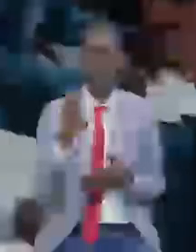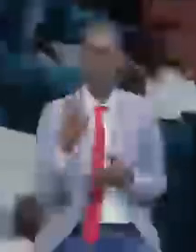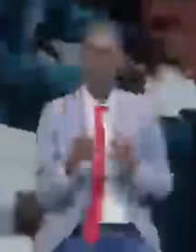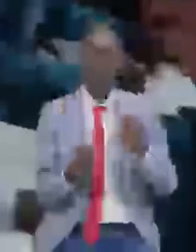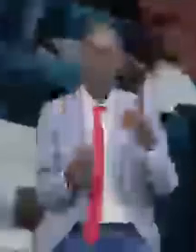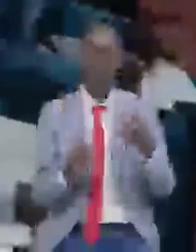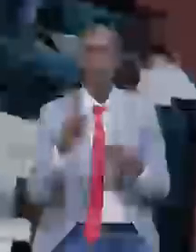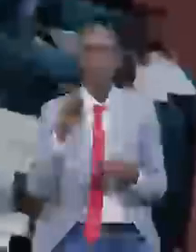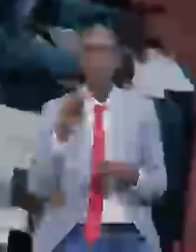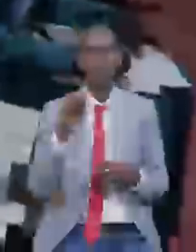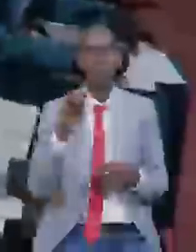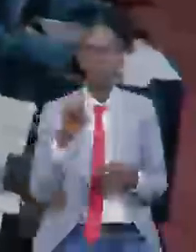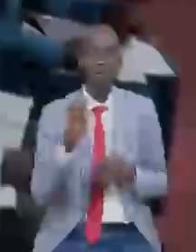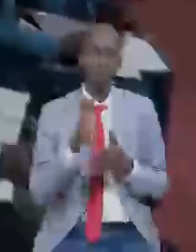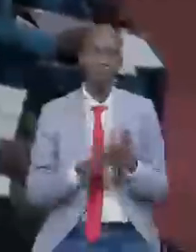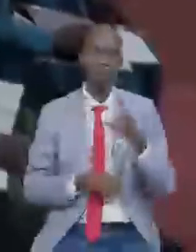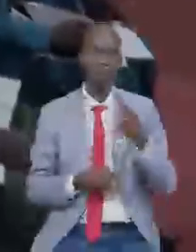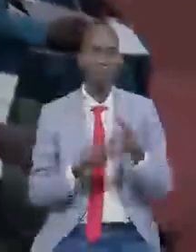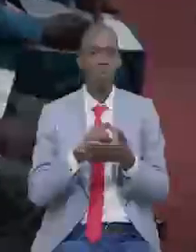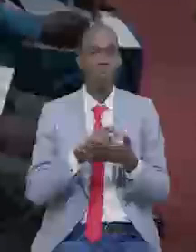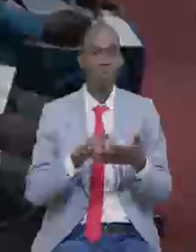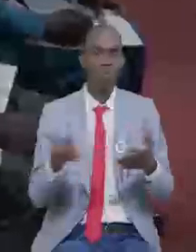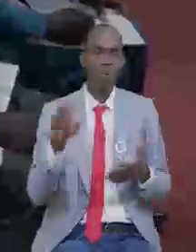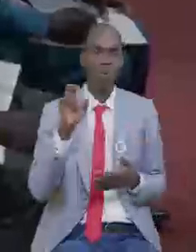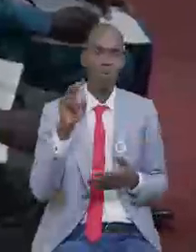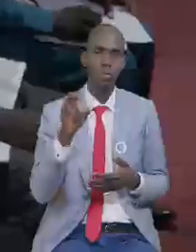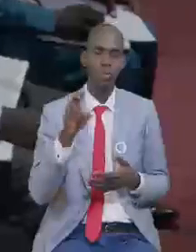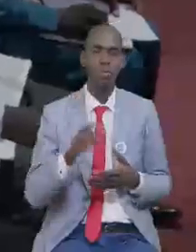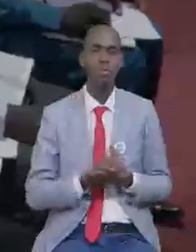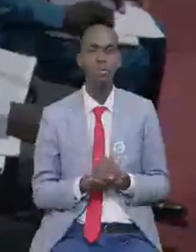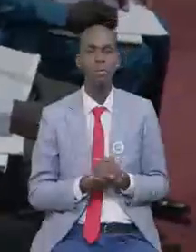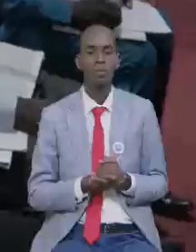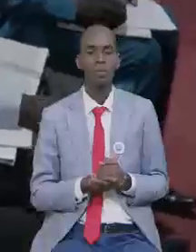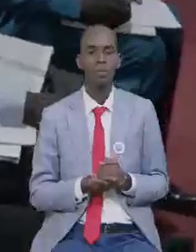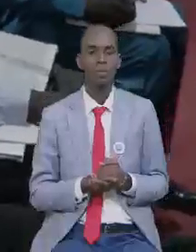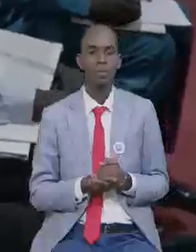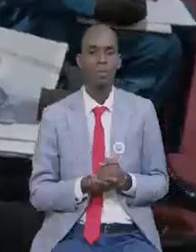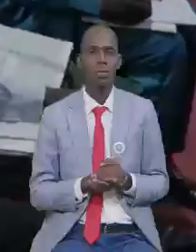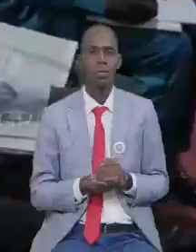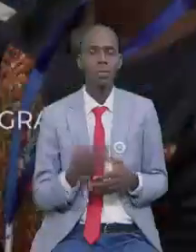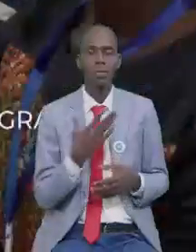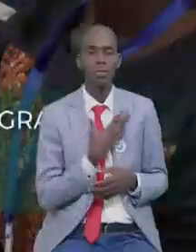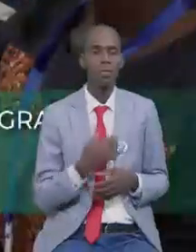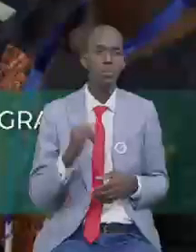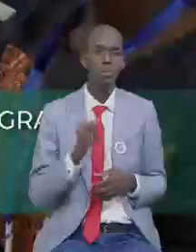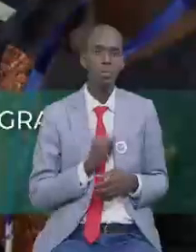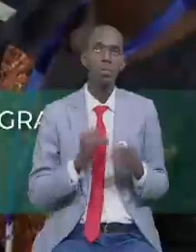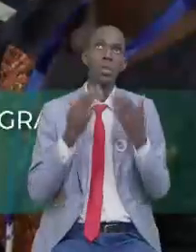Timothy chapter 1, we're looking at verse 12. And I thank